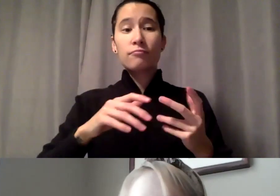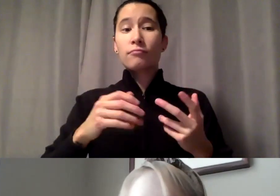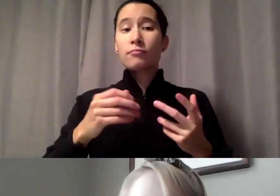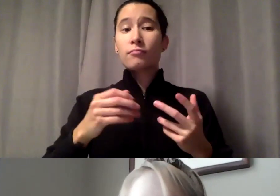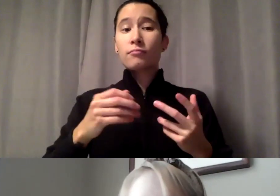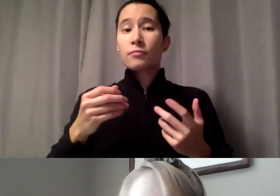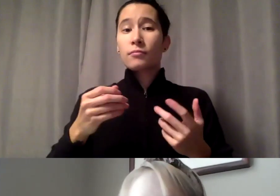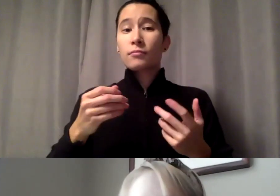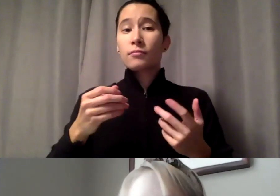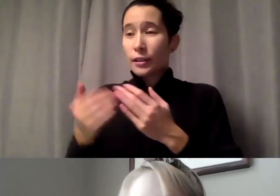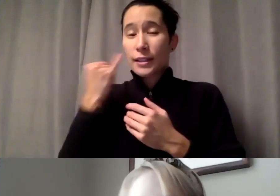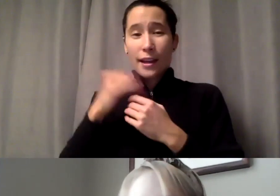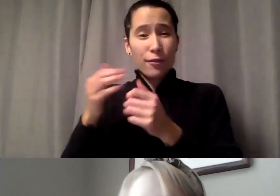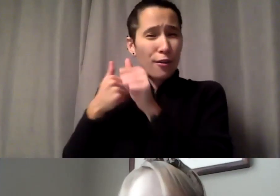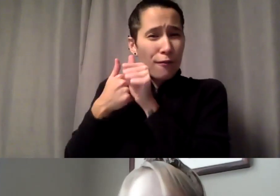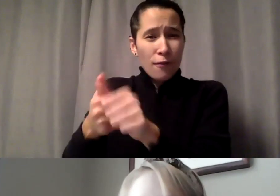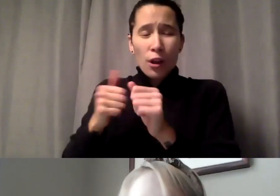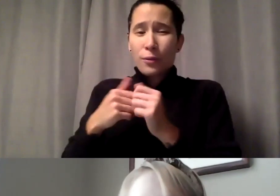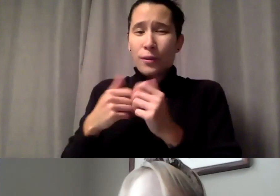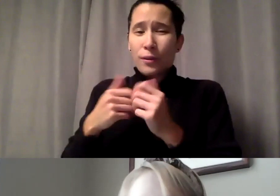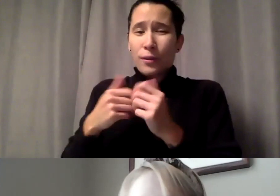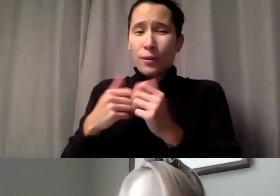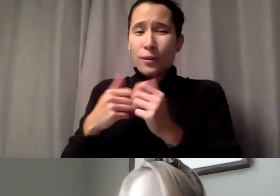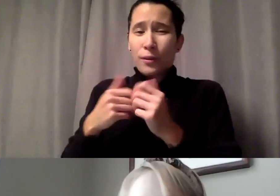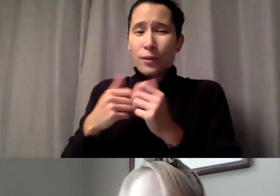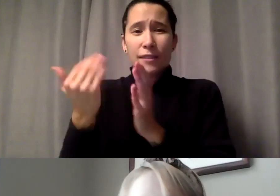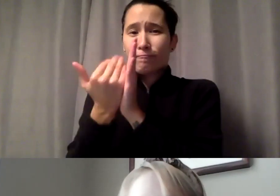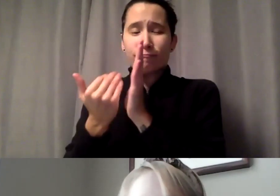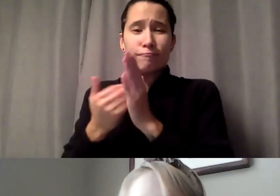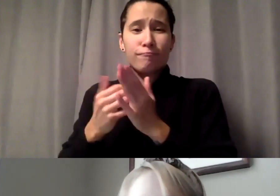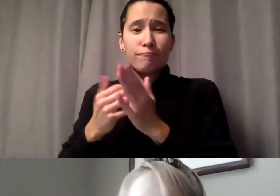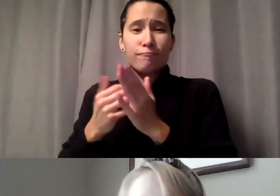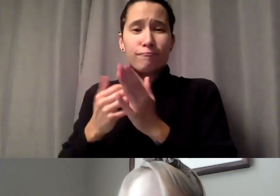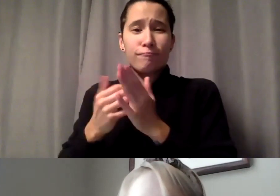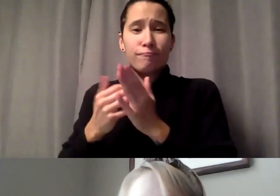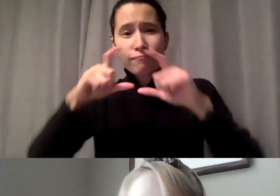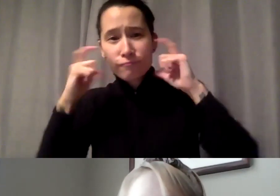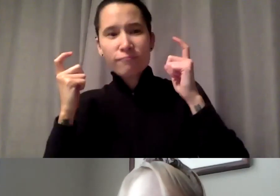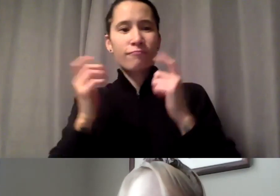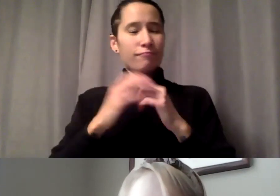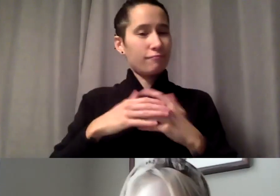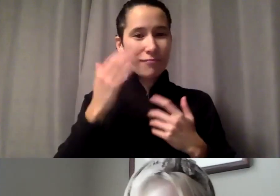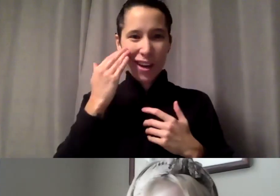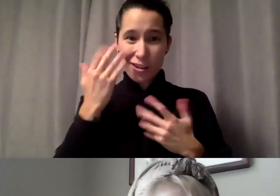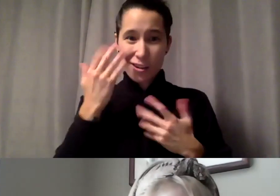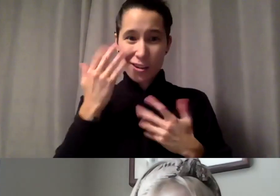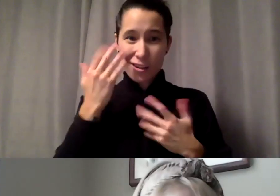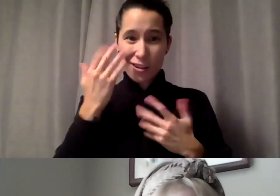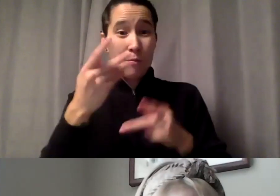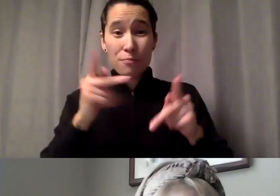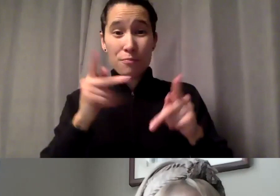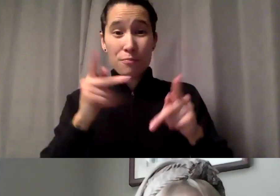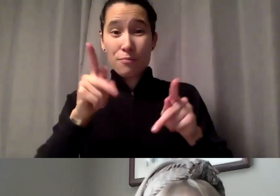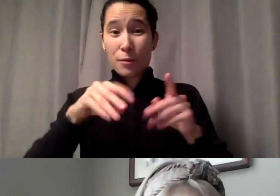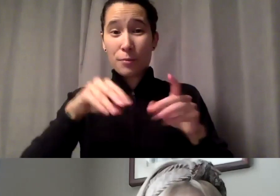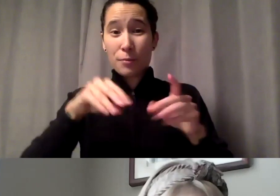your safety guidelines to a T. And I know 98% of everyone in the sports sector, we are doing that, and we've done a great